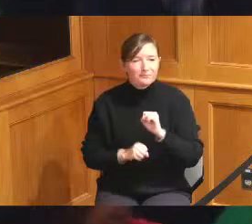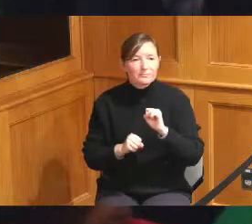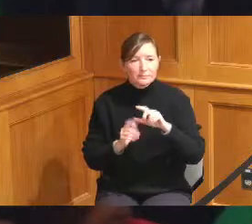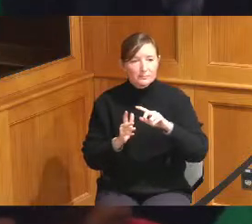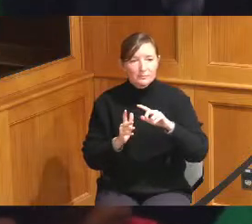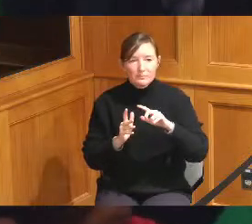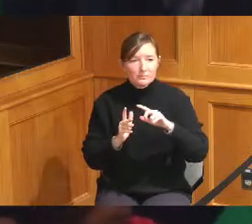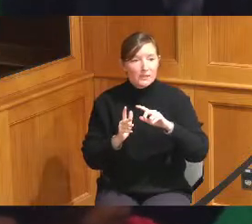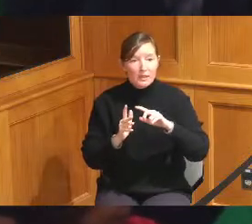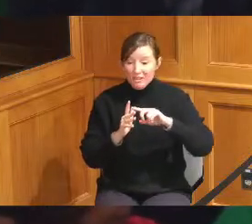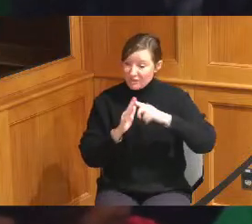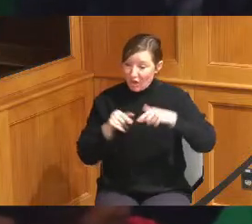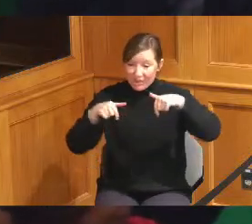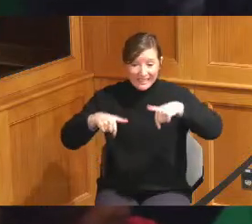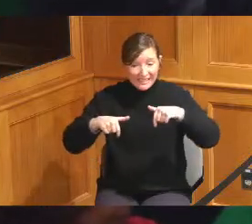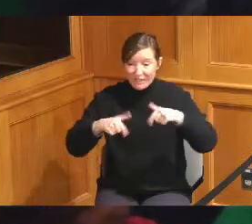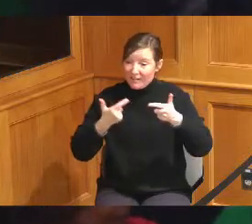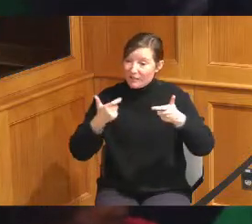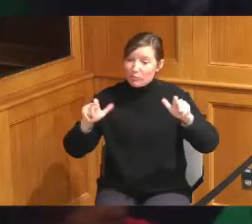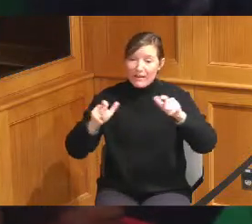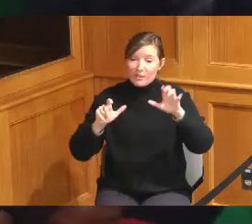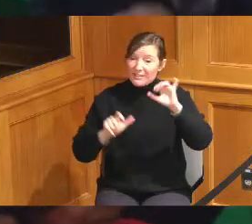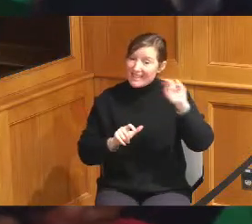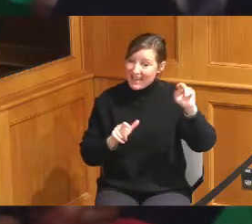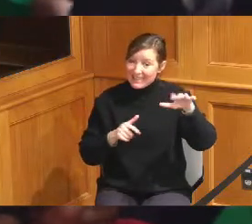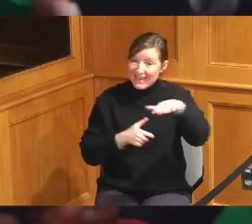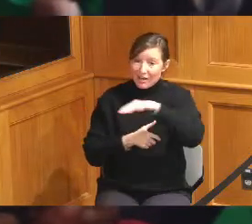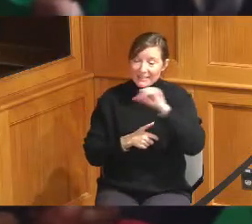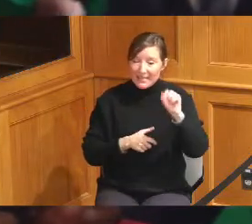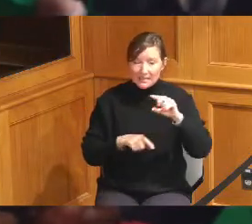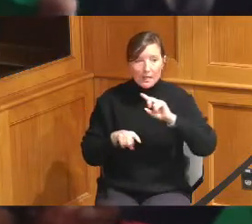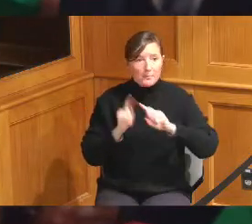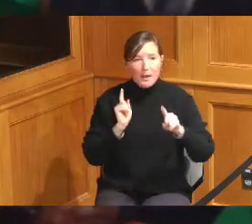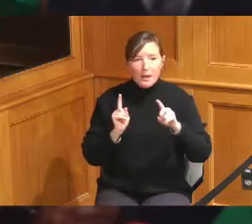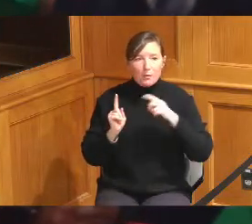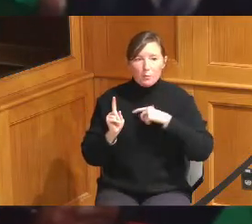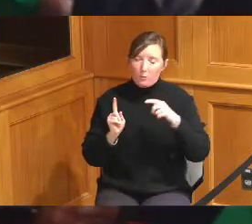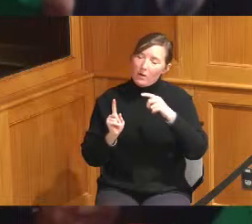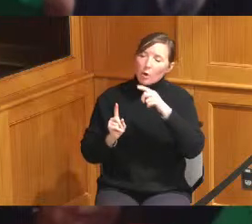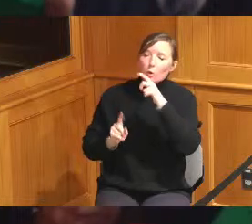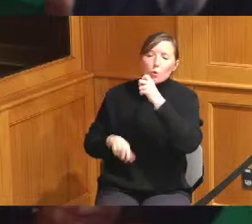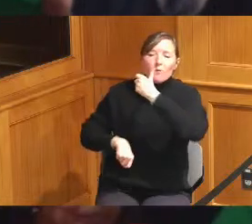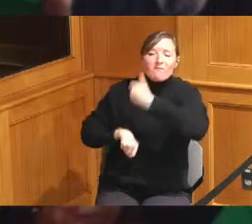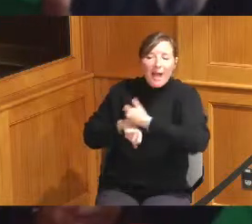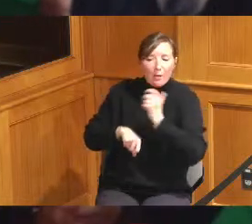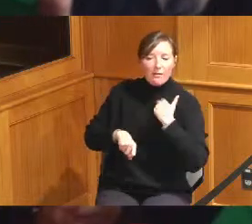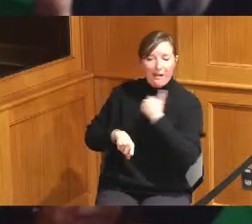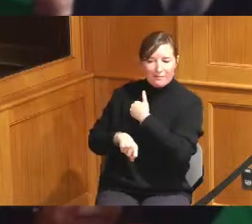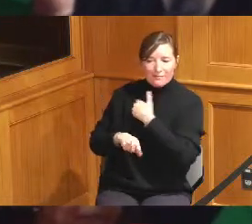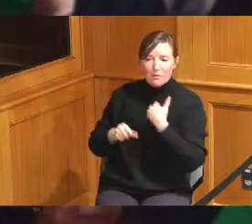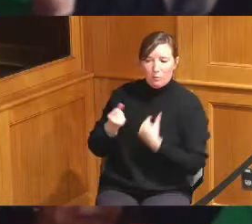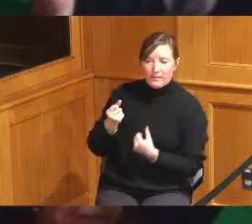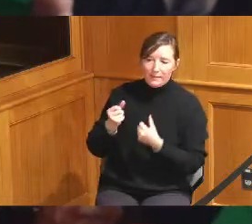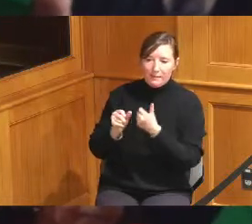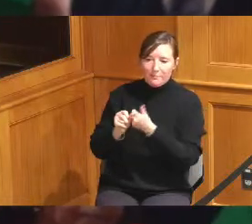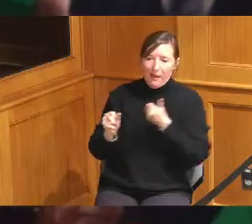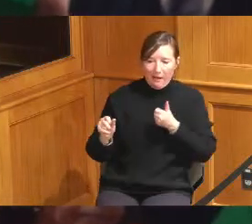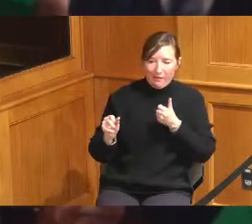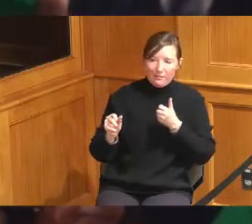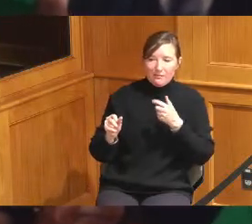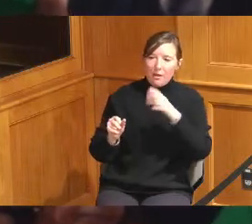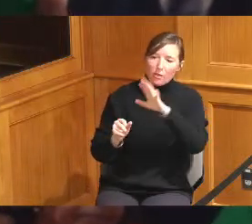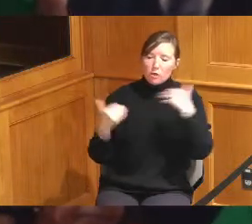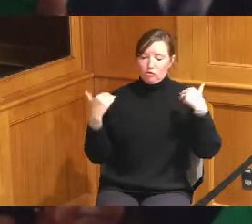Serving the greater Cincinnati area. But we stand on the shoulders of our founders in anything and everything that we